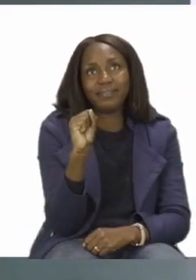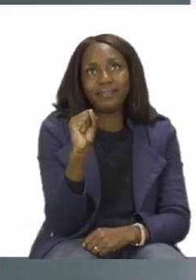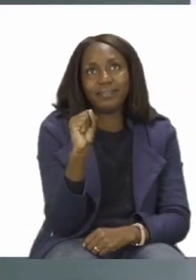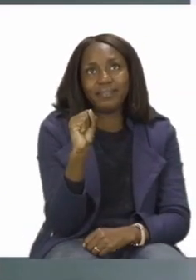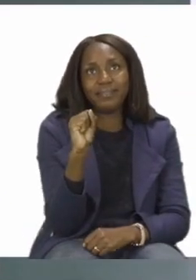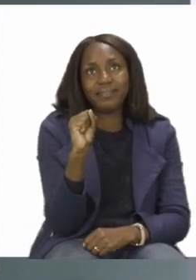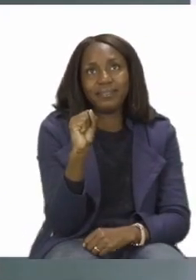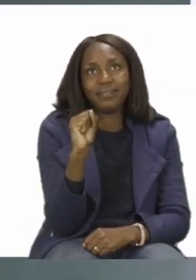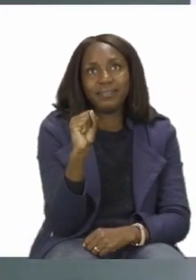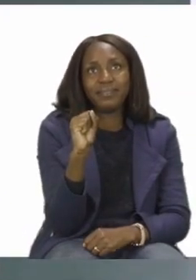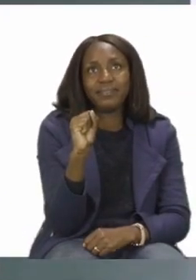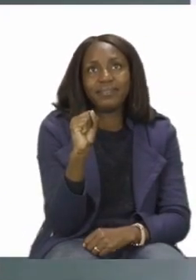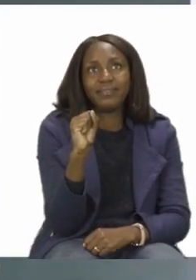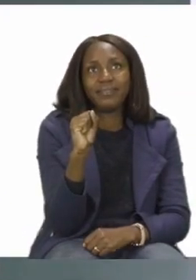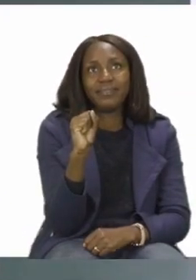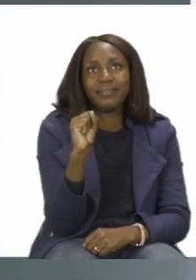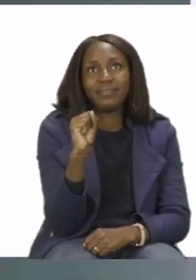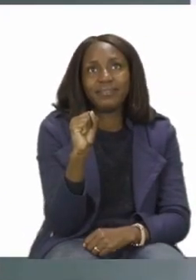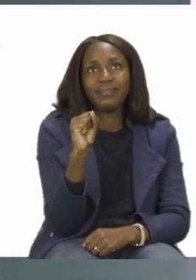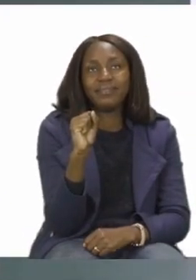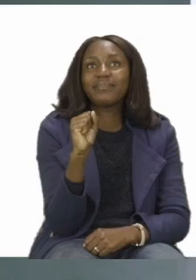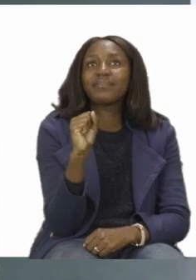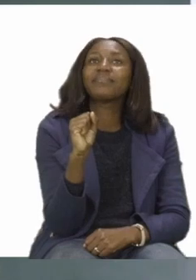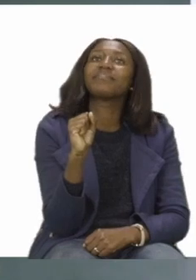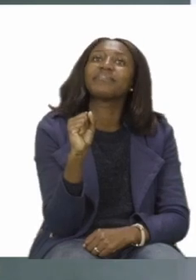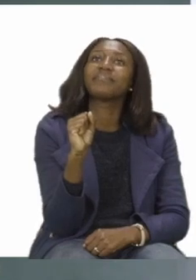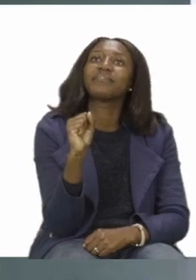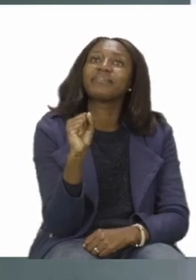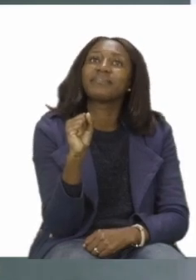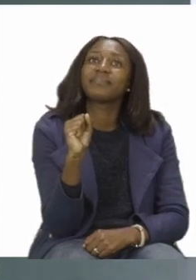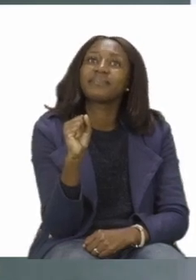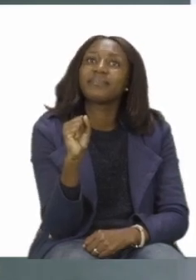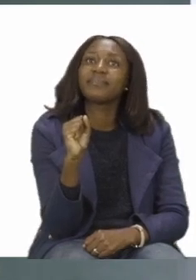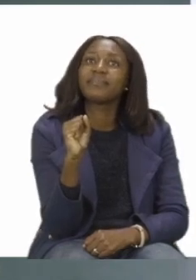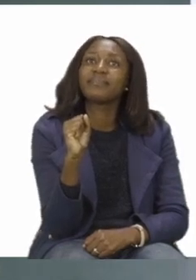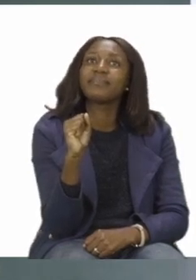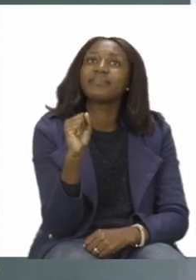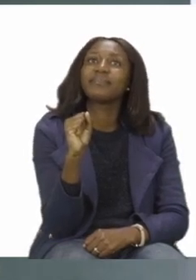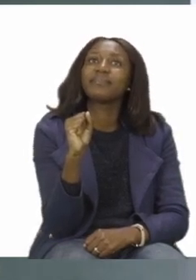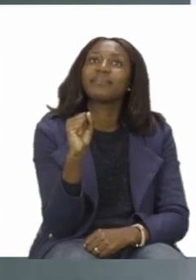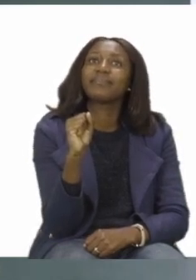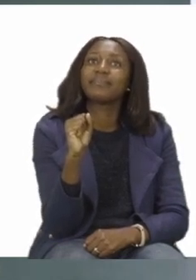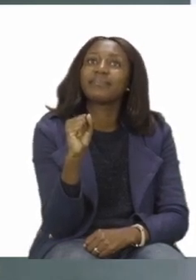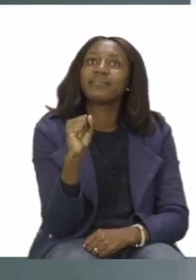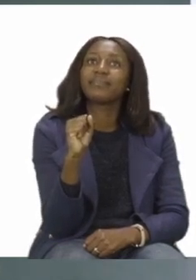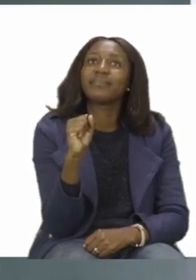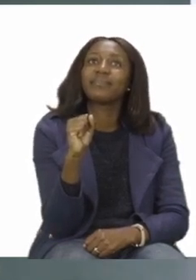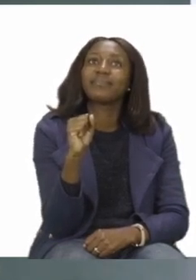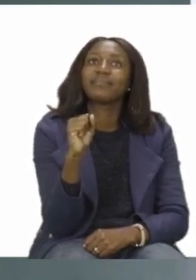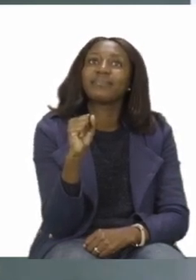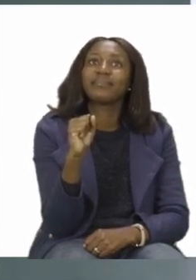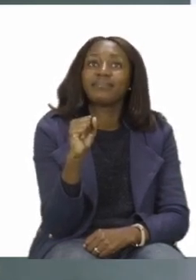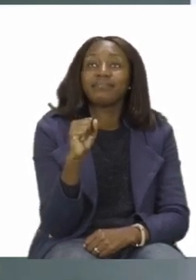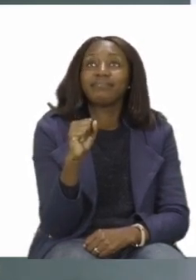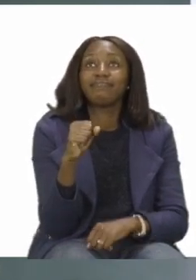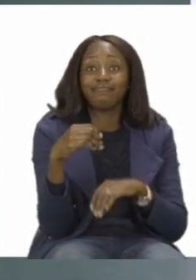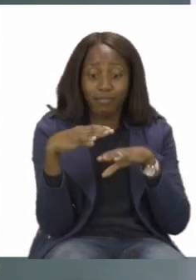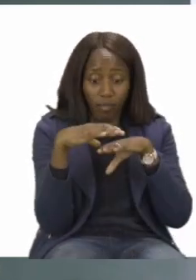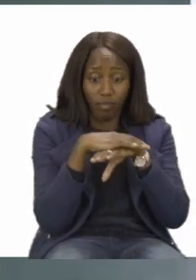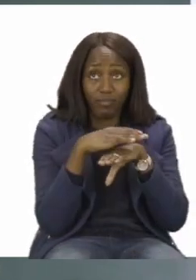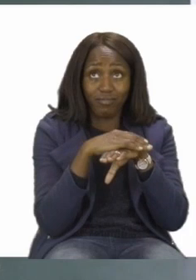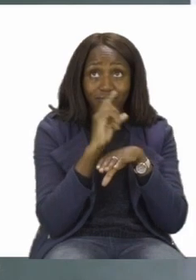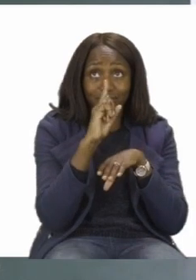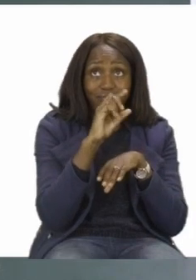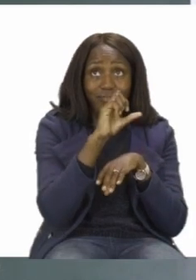become 2 cones. And then we add an S.